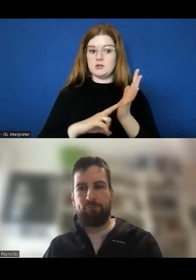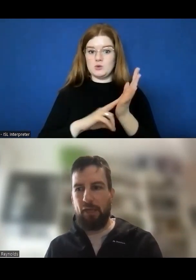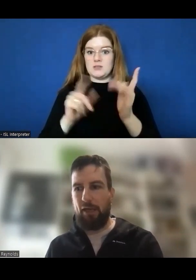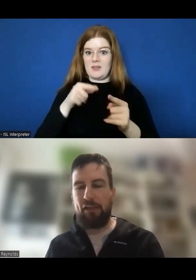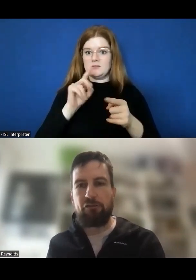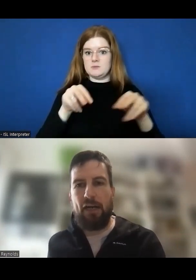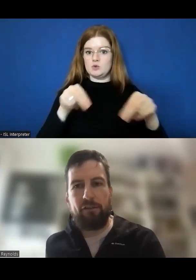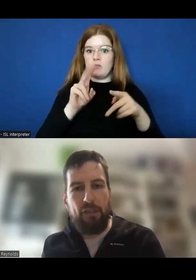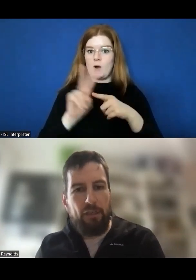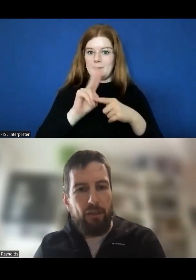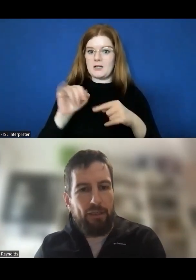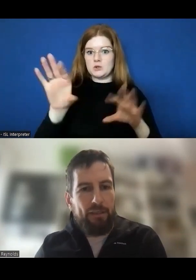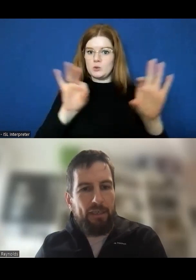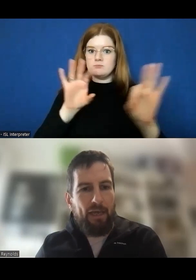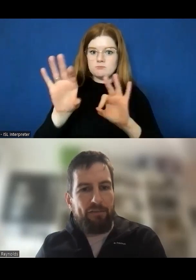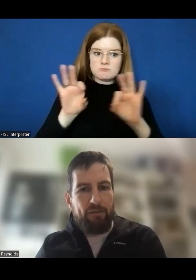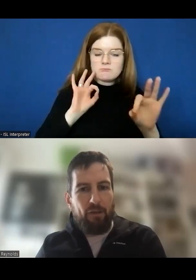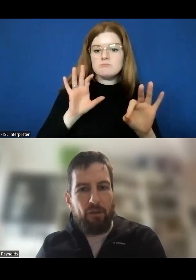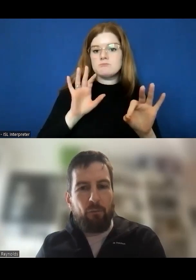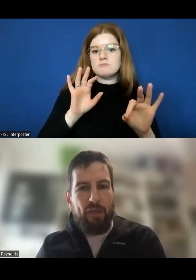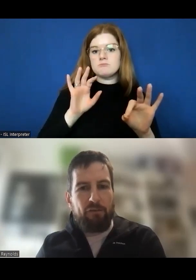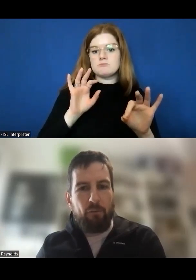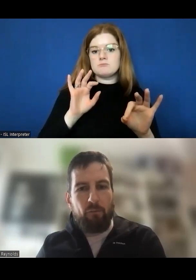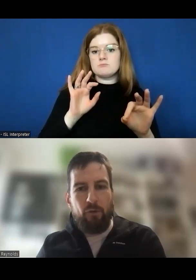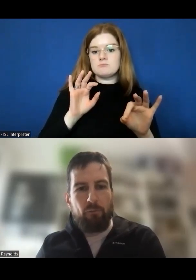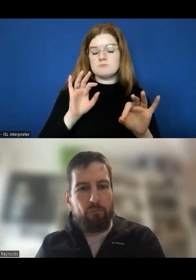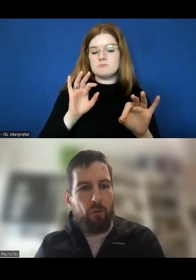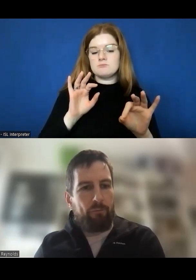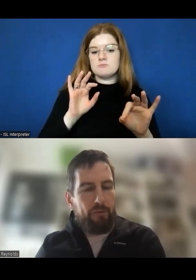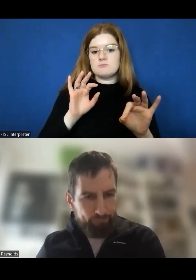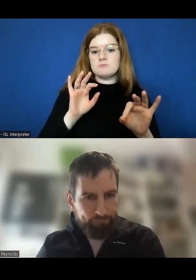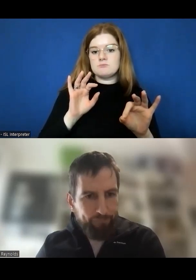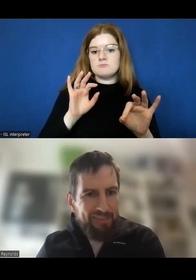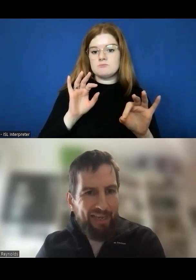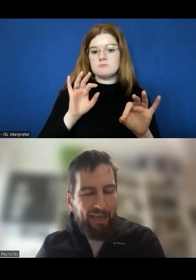of extract in that sense some sense from